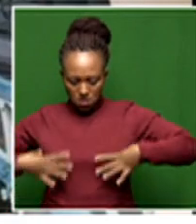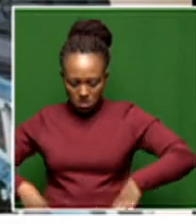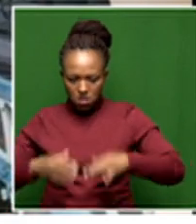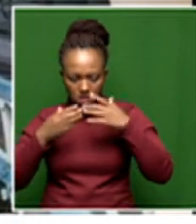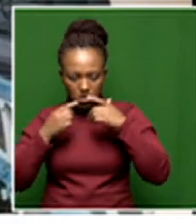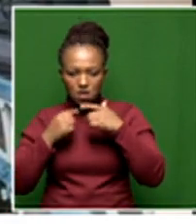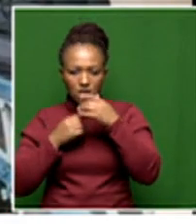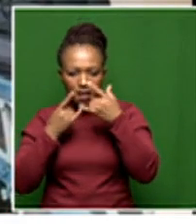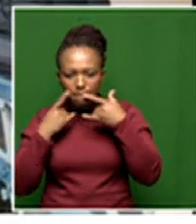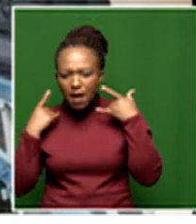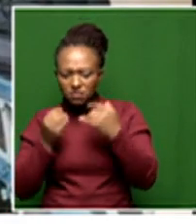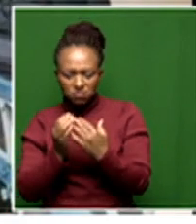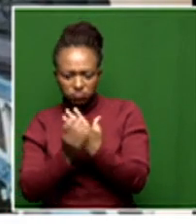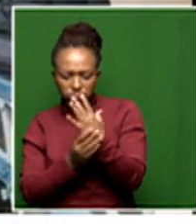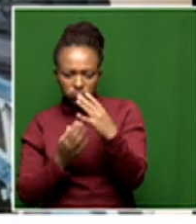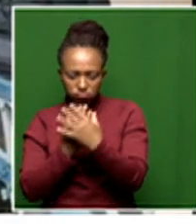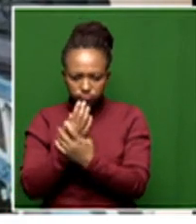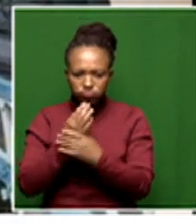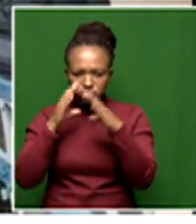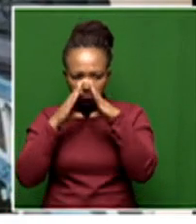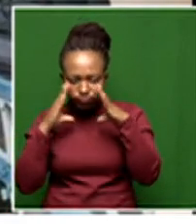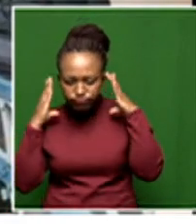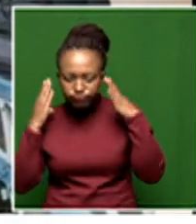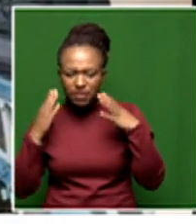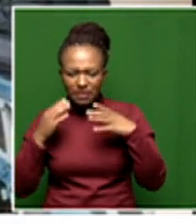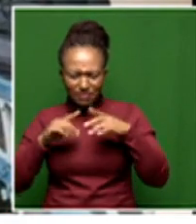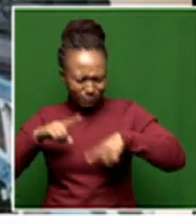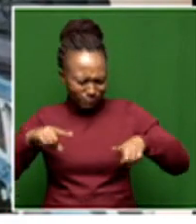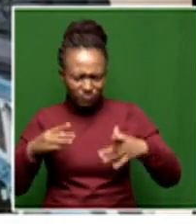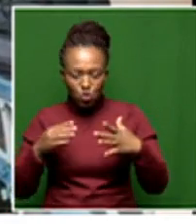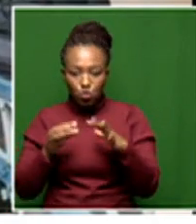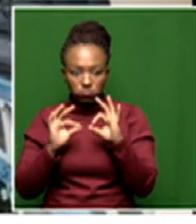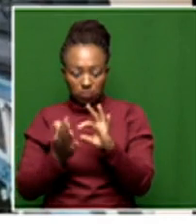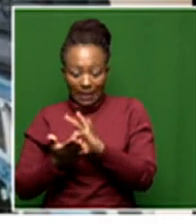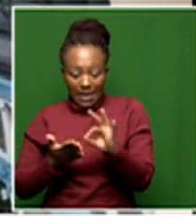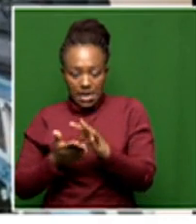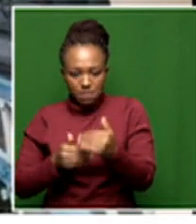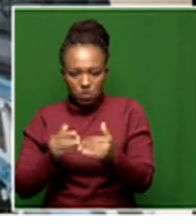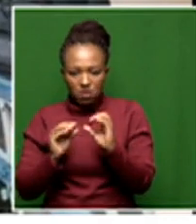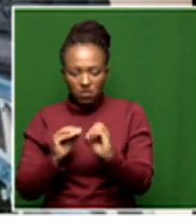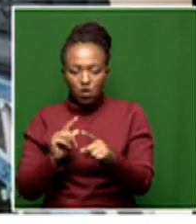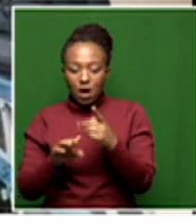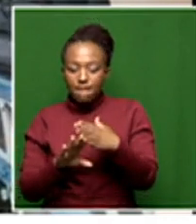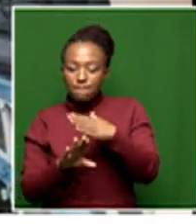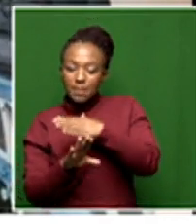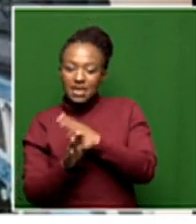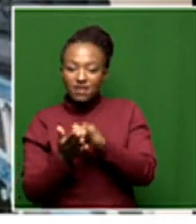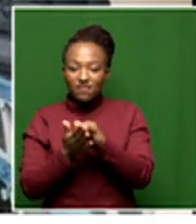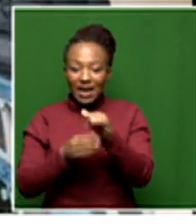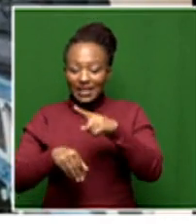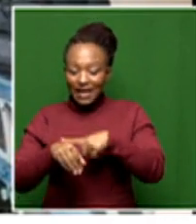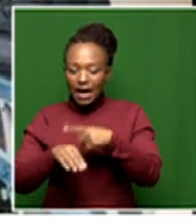will be wearing masks and gloves. There's a very stringent hygiene process, pre-flight, during